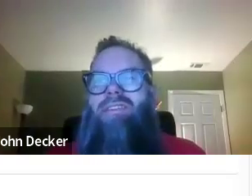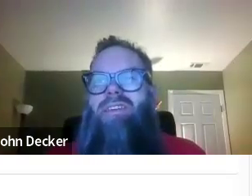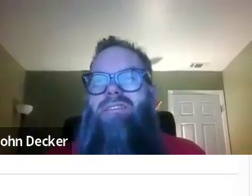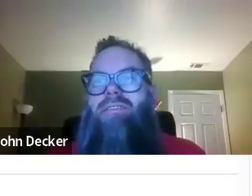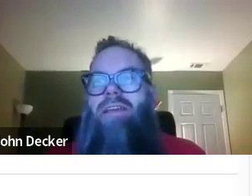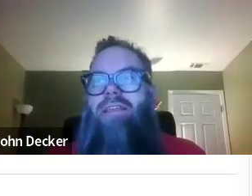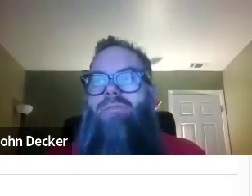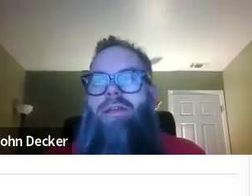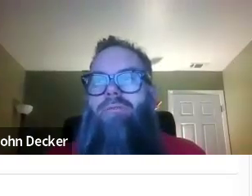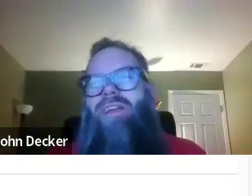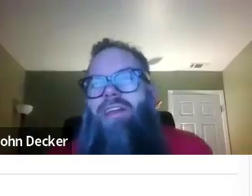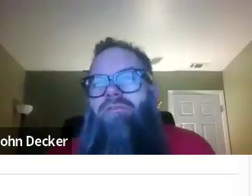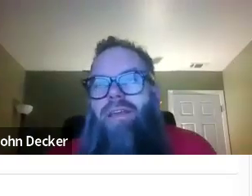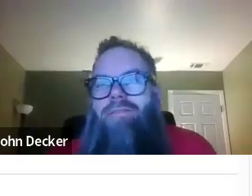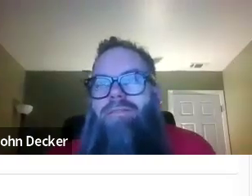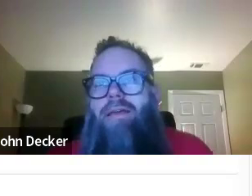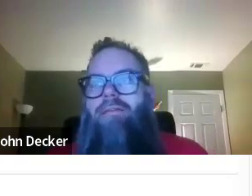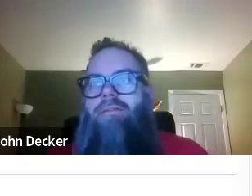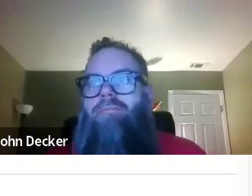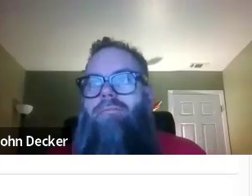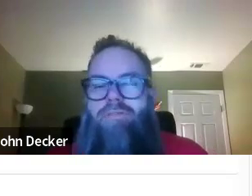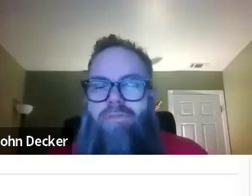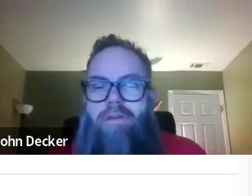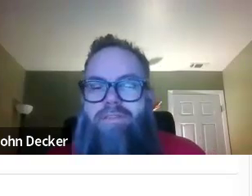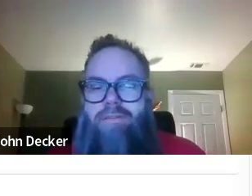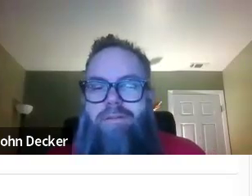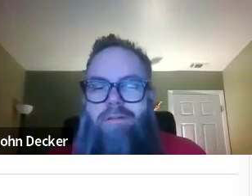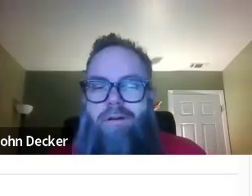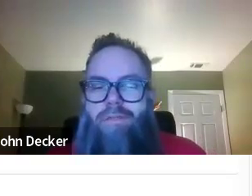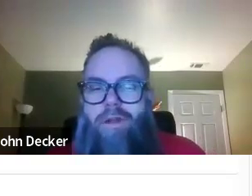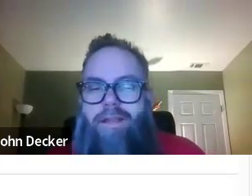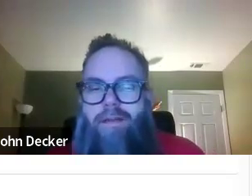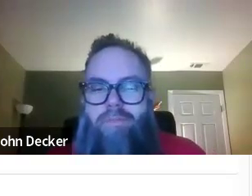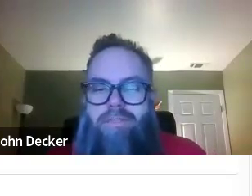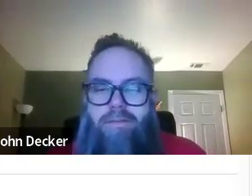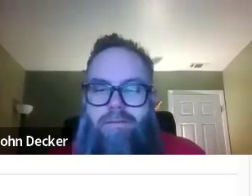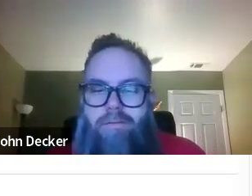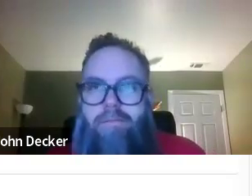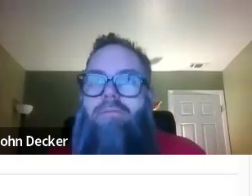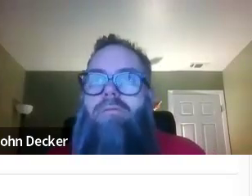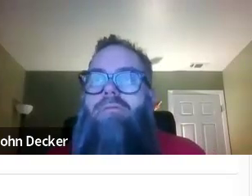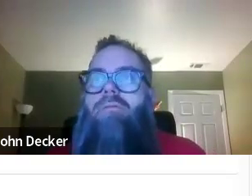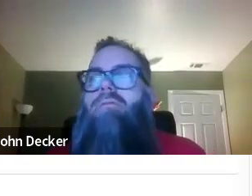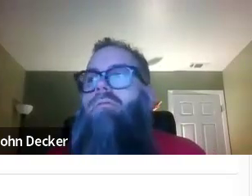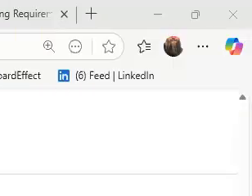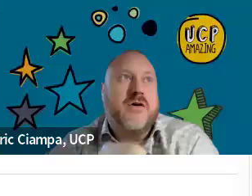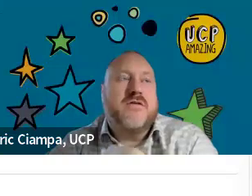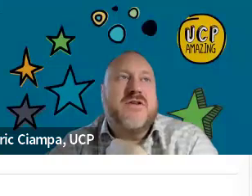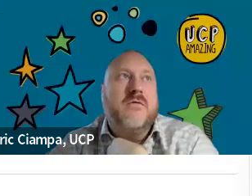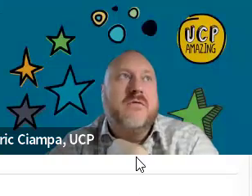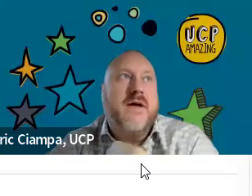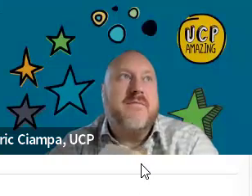with folks what this is and then what it kind of means, like, as far as authority to implement it?